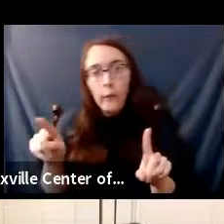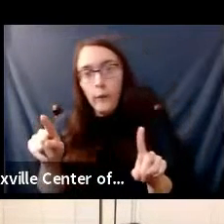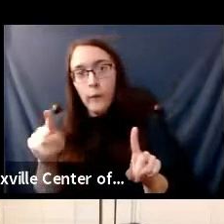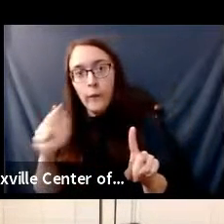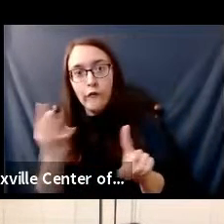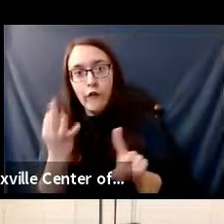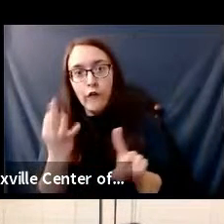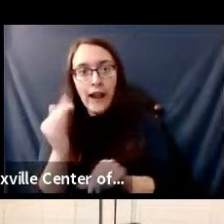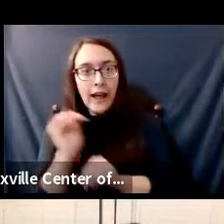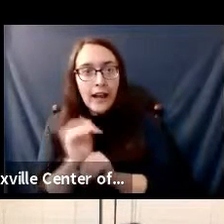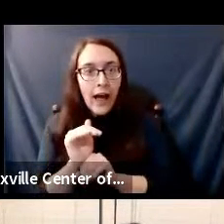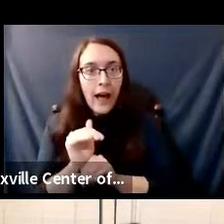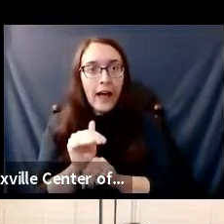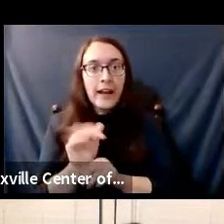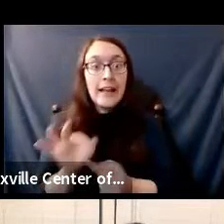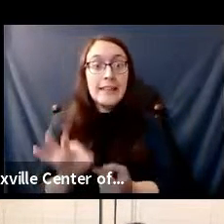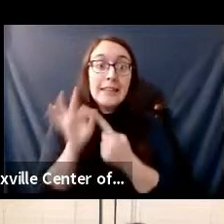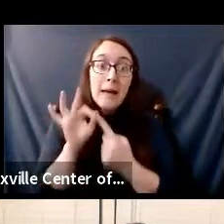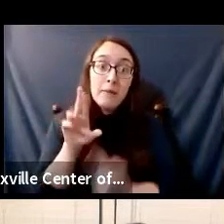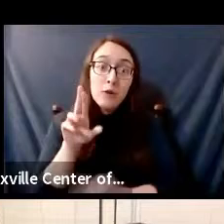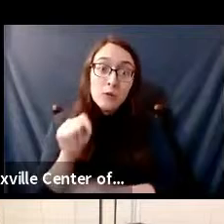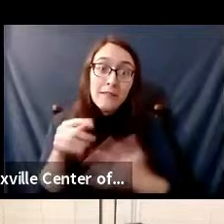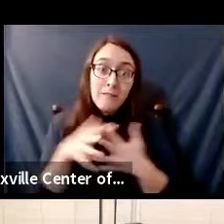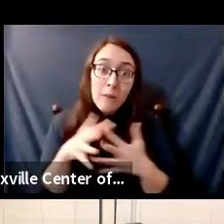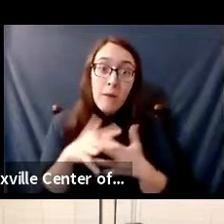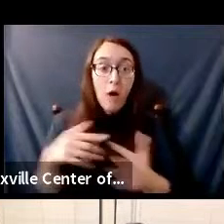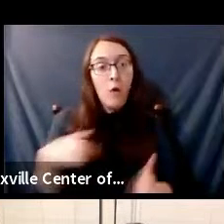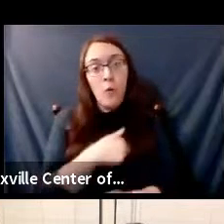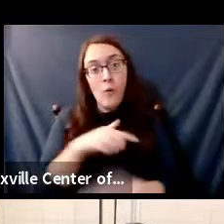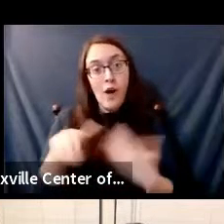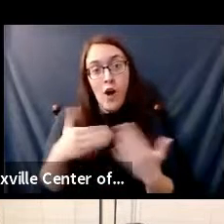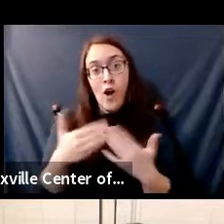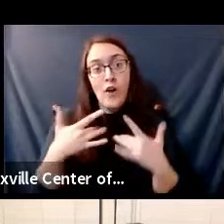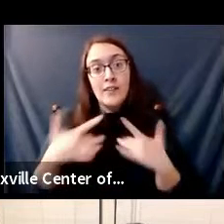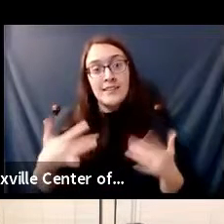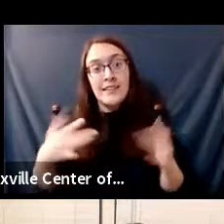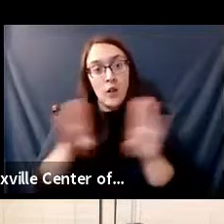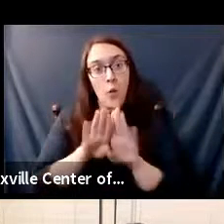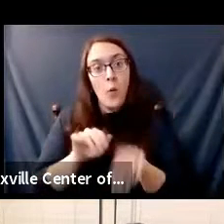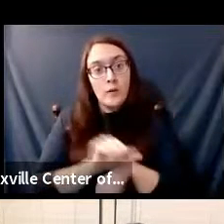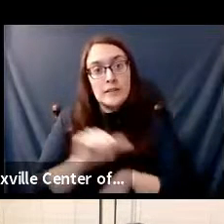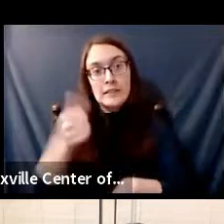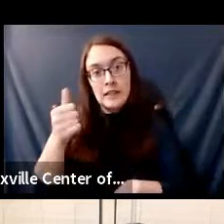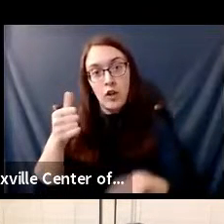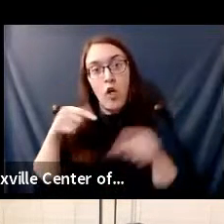Friday nights, other than UT football, we are all closing at 10 o'clock through the week.